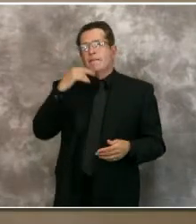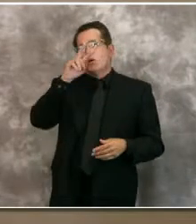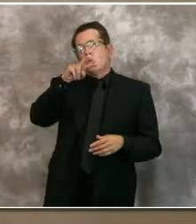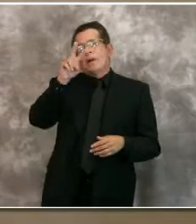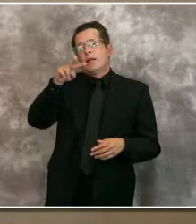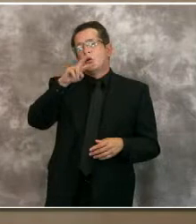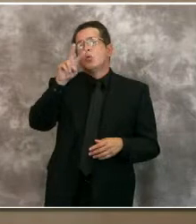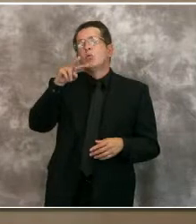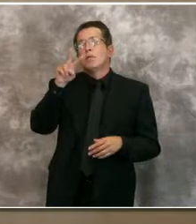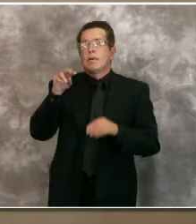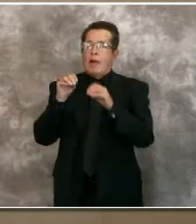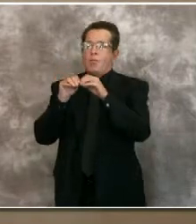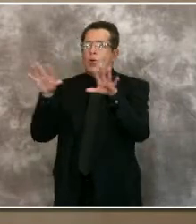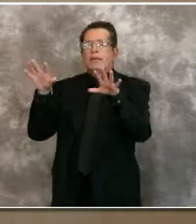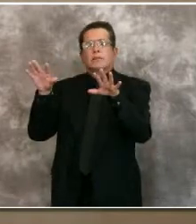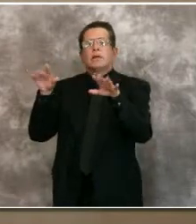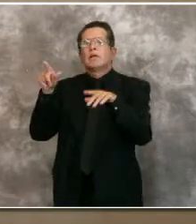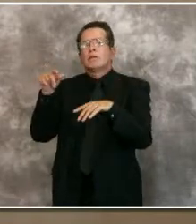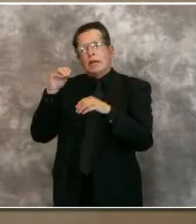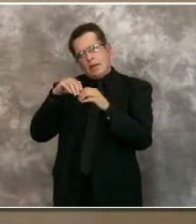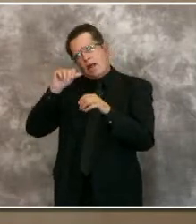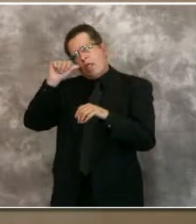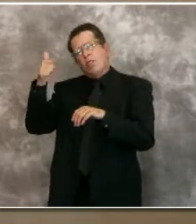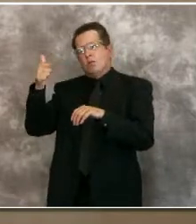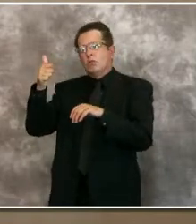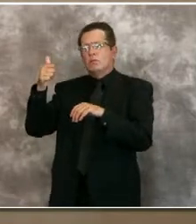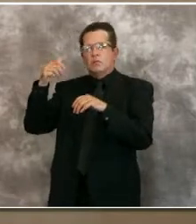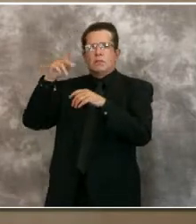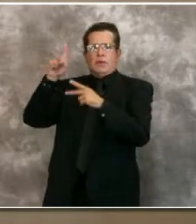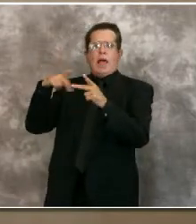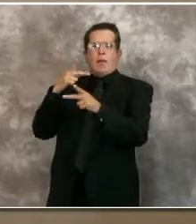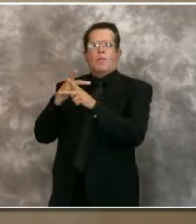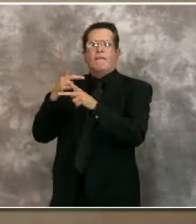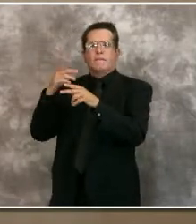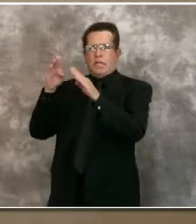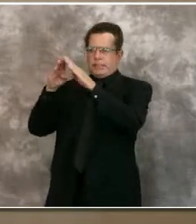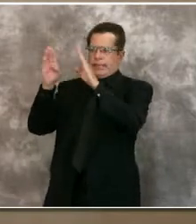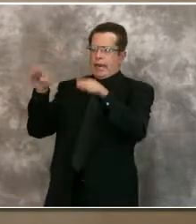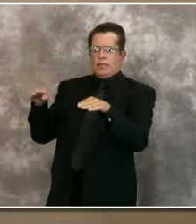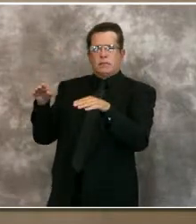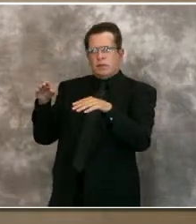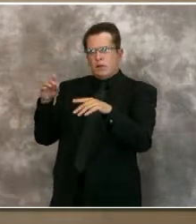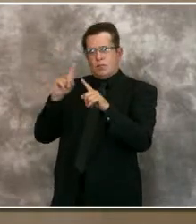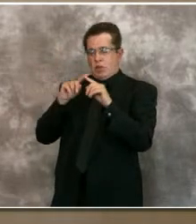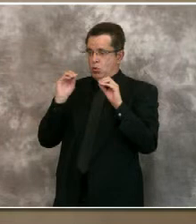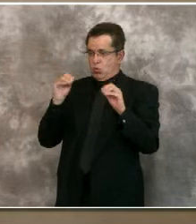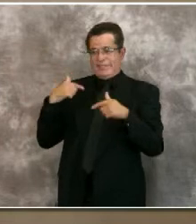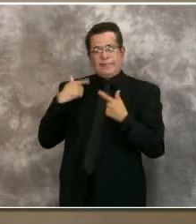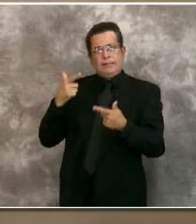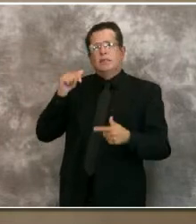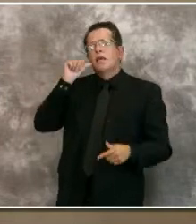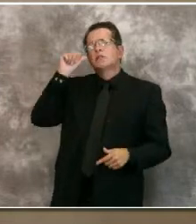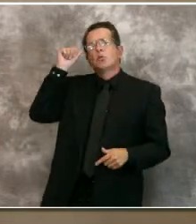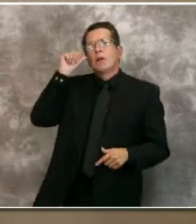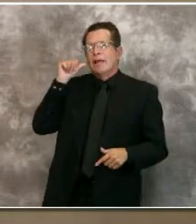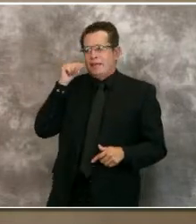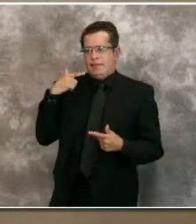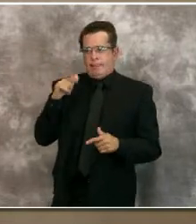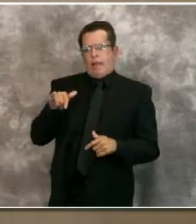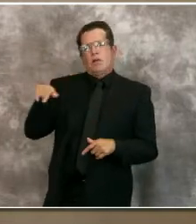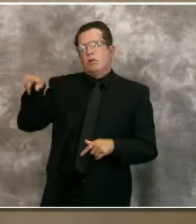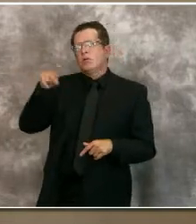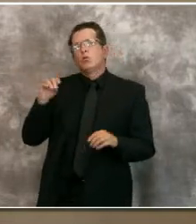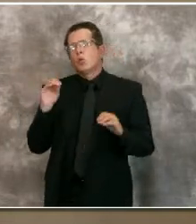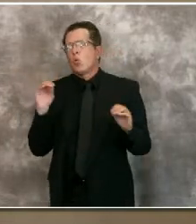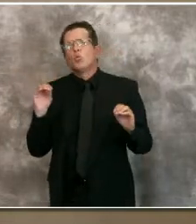in non-skilled nursing facility or other congregate settings. No new outbreaks reported since yesterday in this group either. And